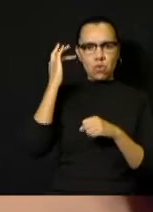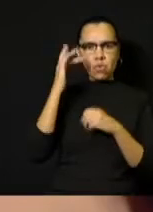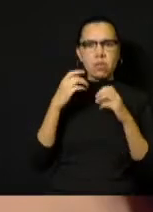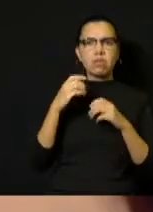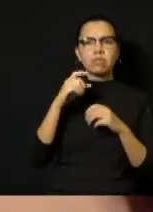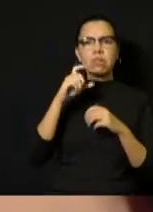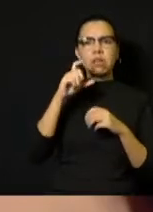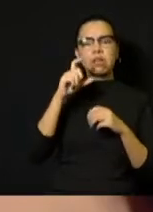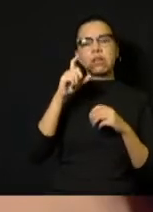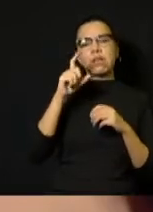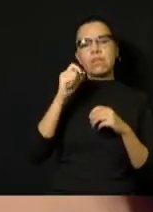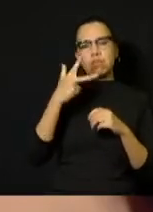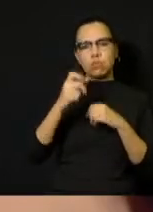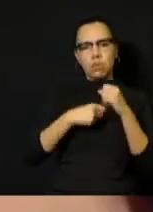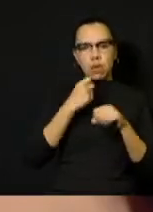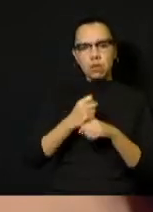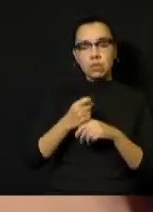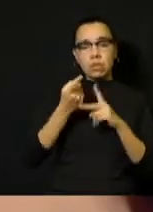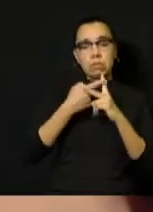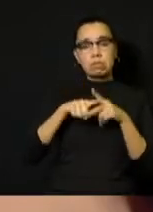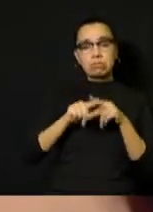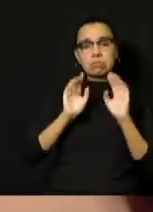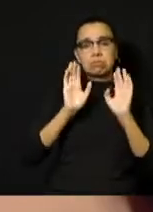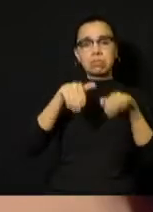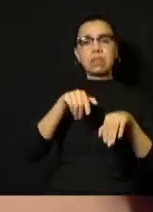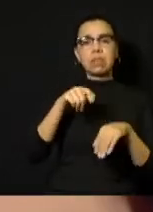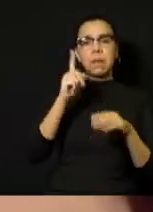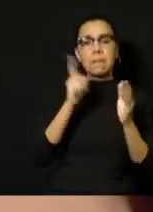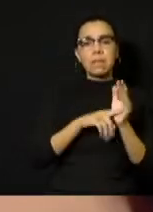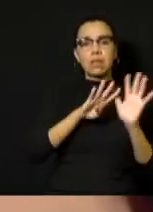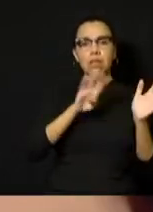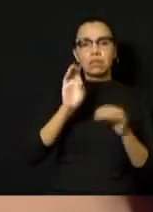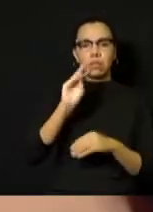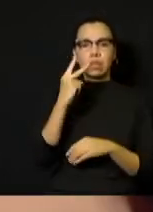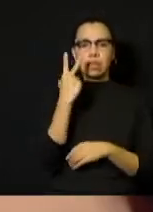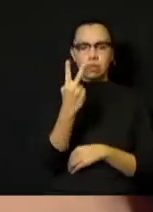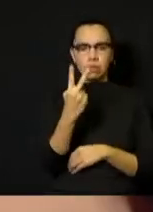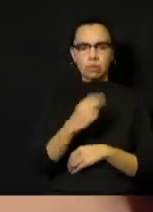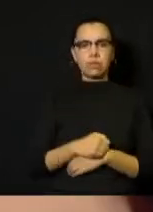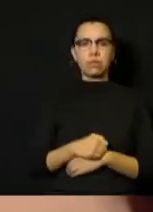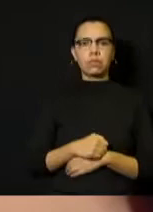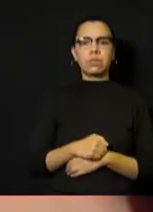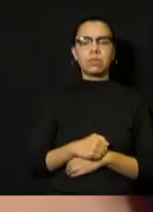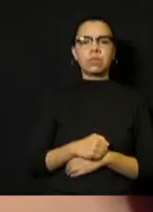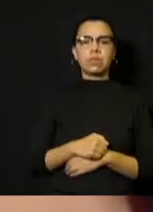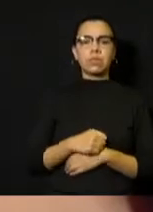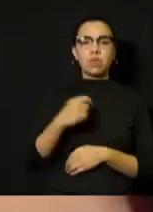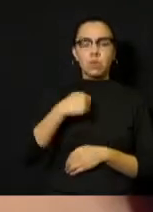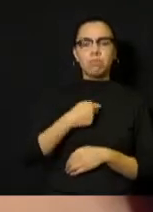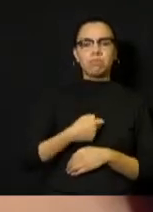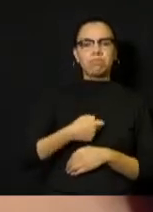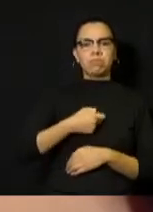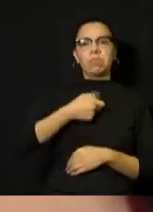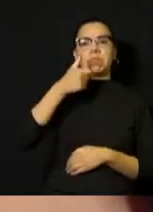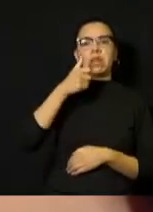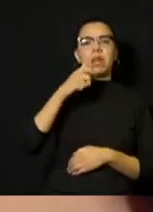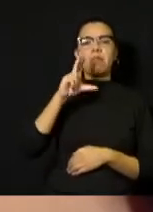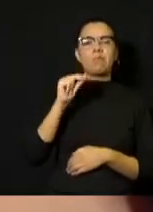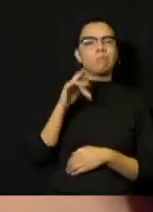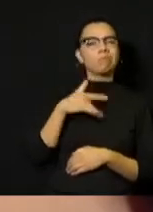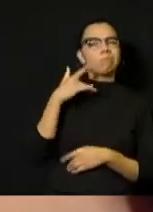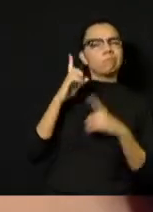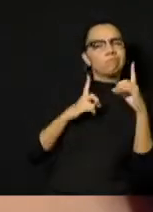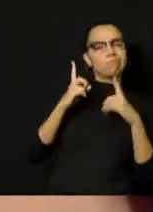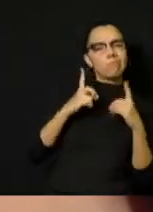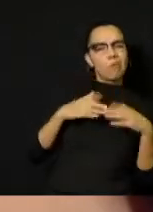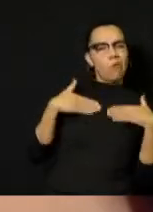OmniLife. We started in 1992. I signed up well. At first, I